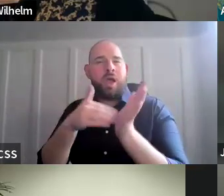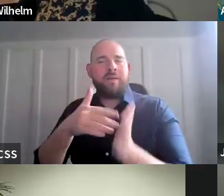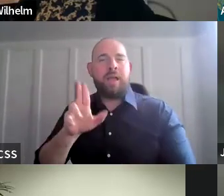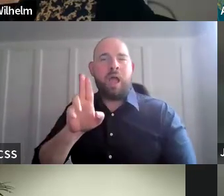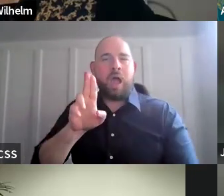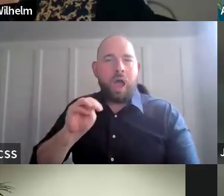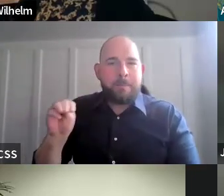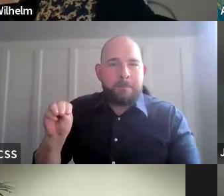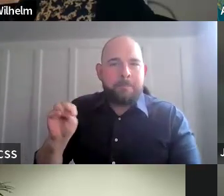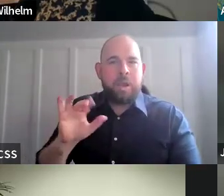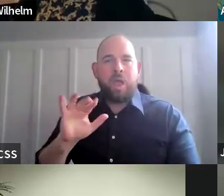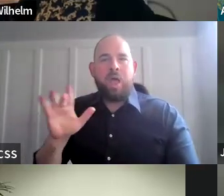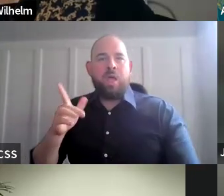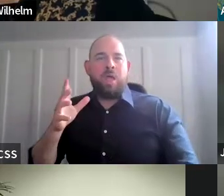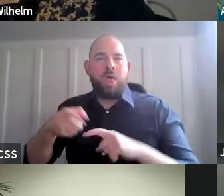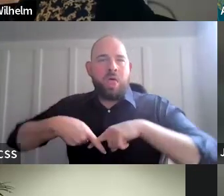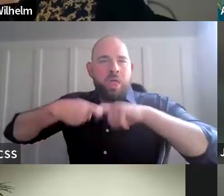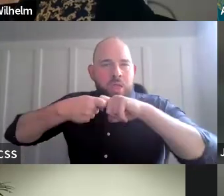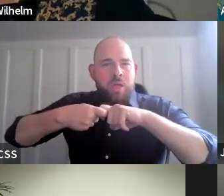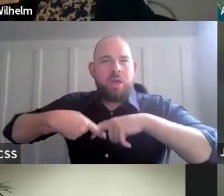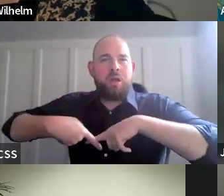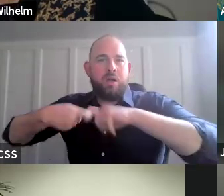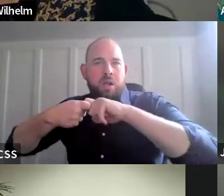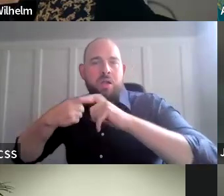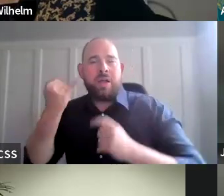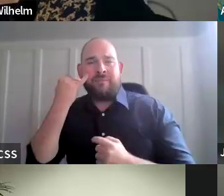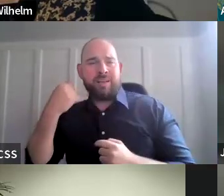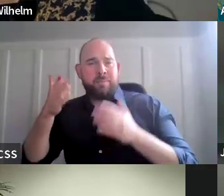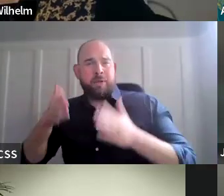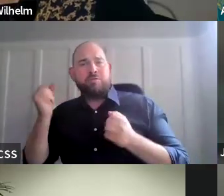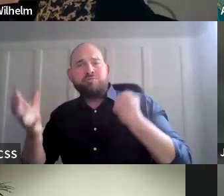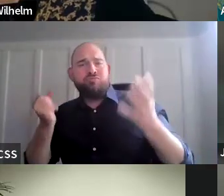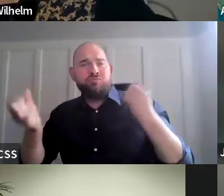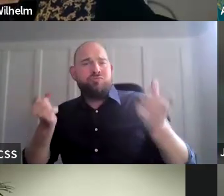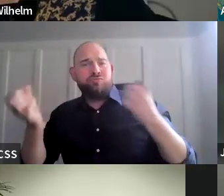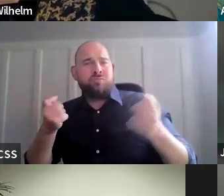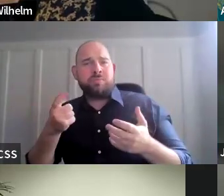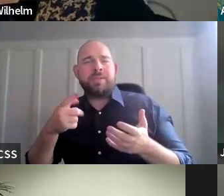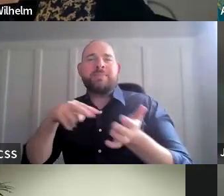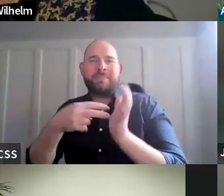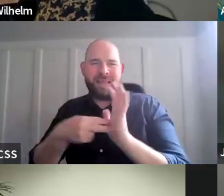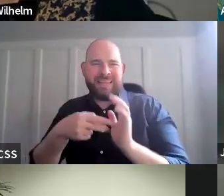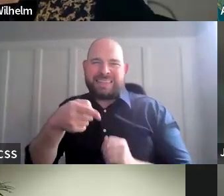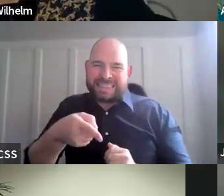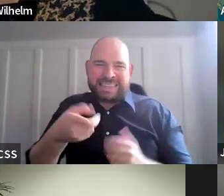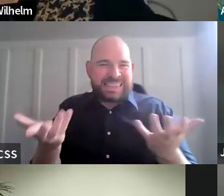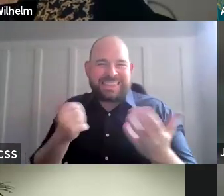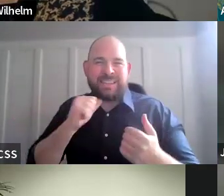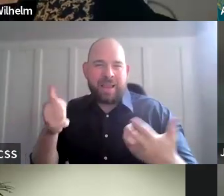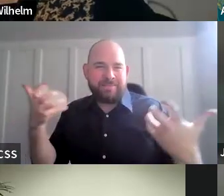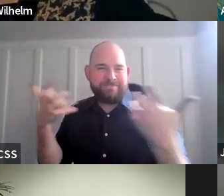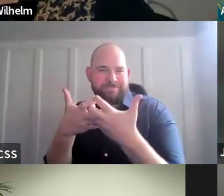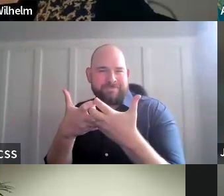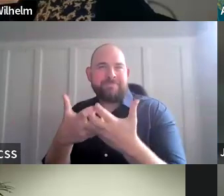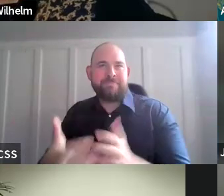correct word or they are too delayed. They're using a lot of ums, uhs, pauses, and the